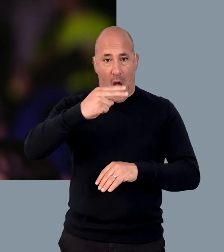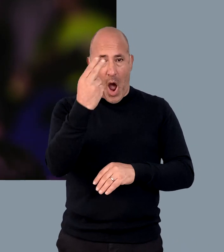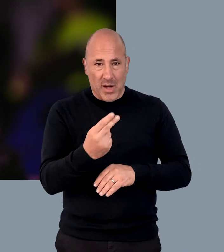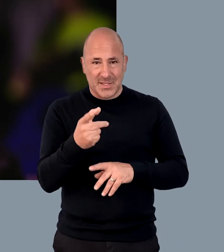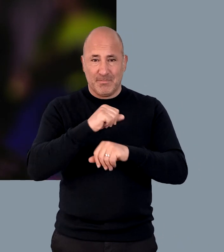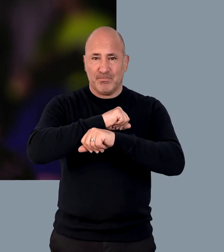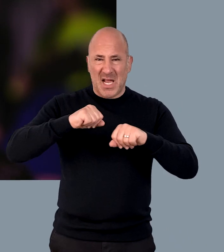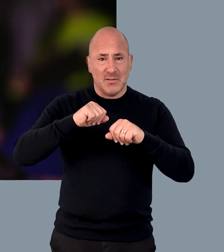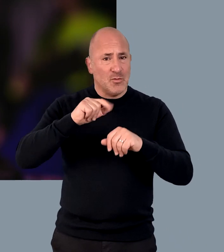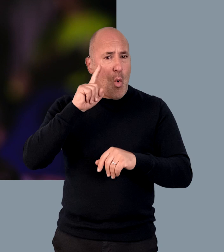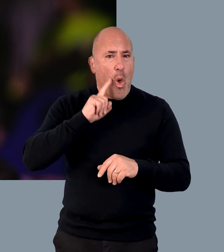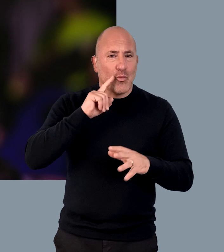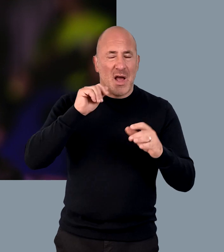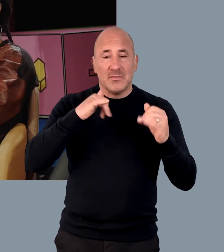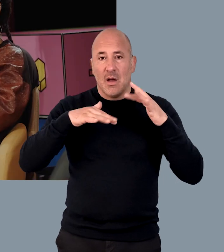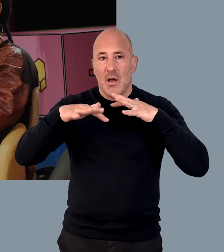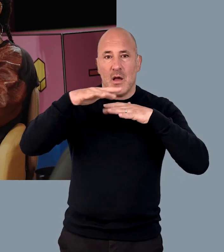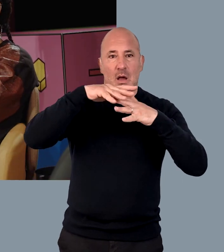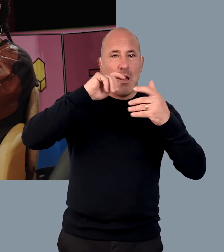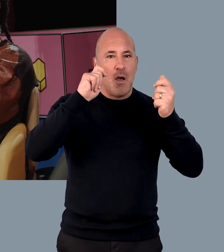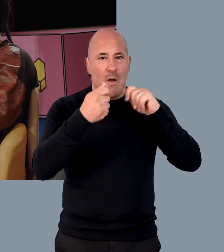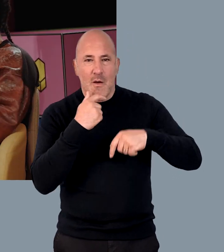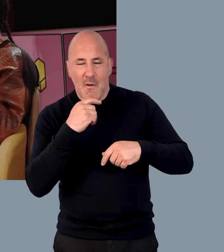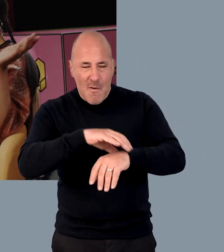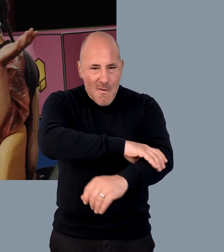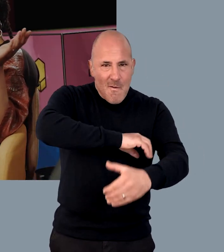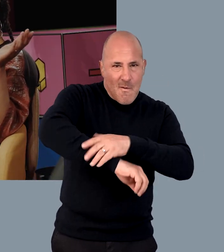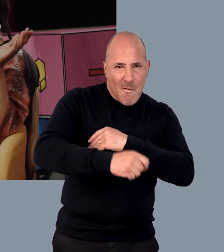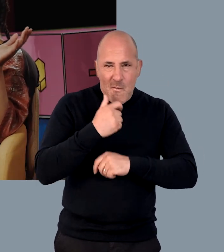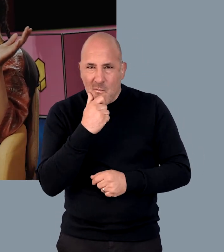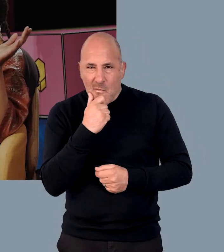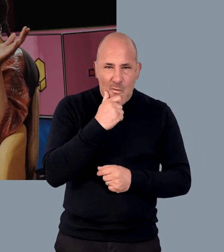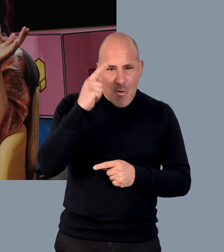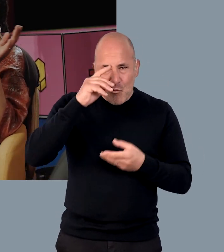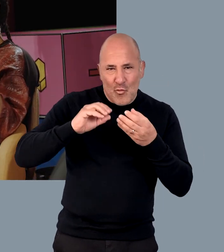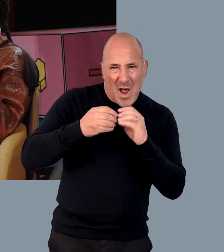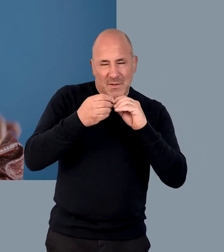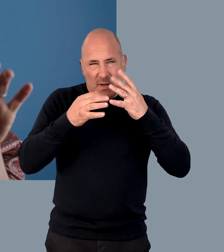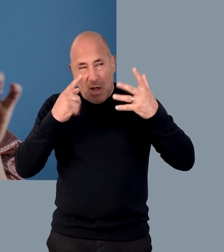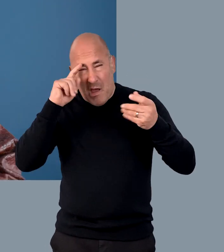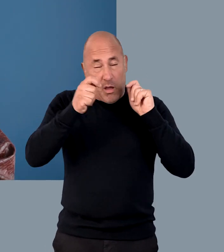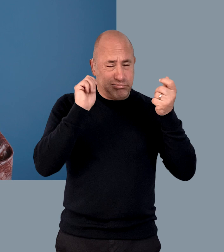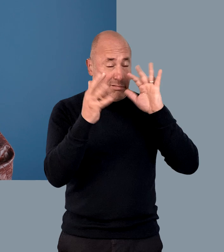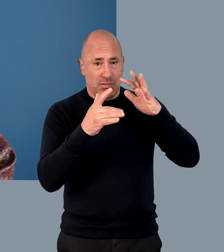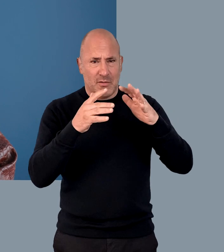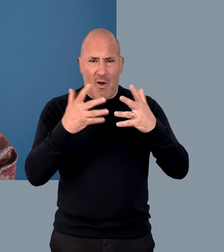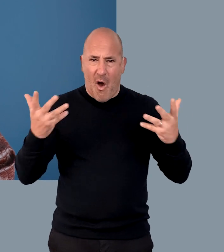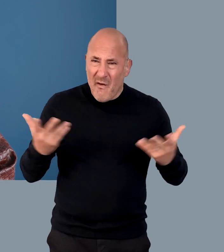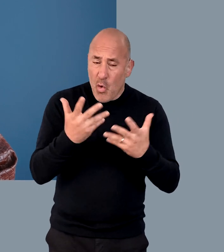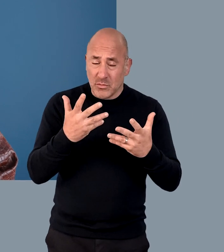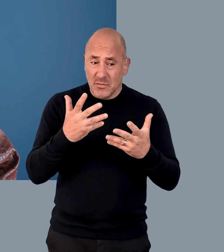just acknowledge that the arts is a space of constant transience and artistic endeavours